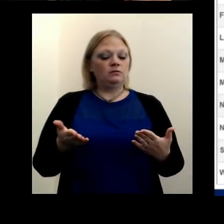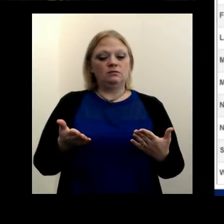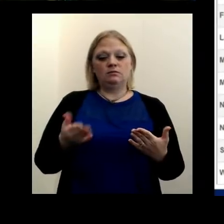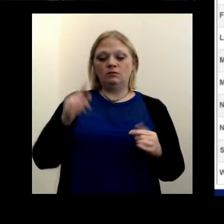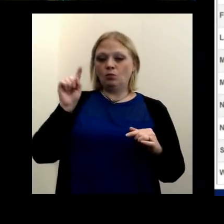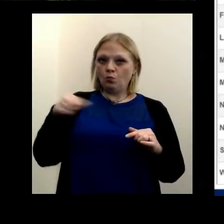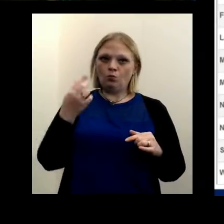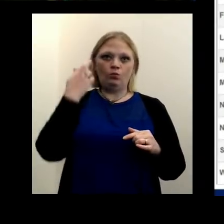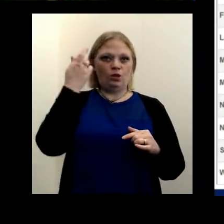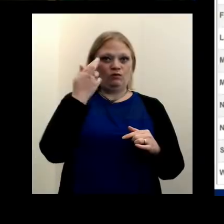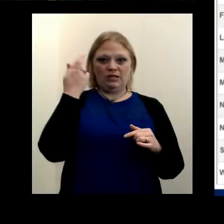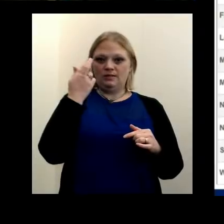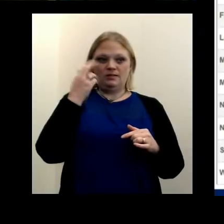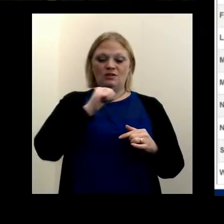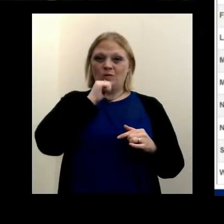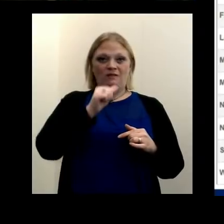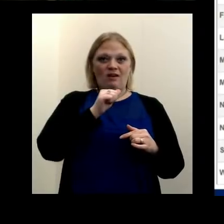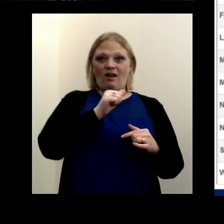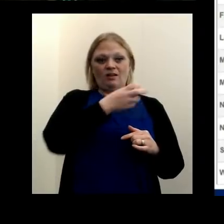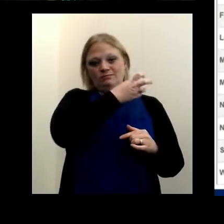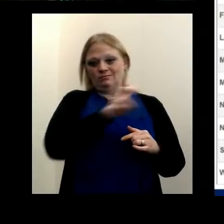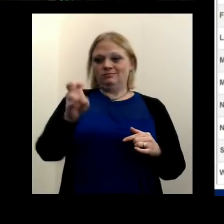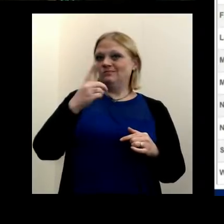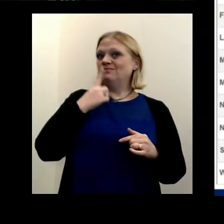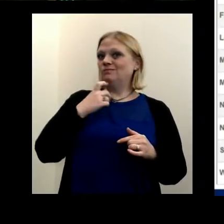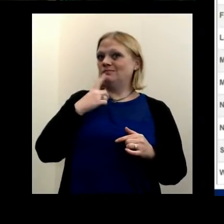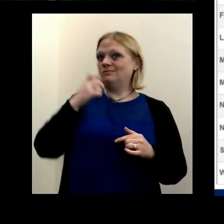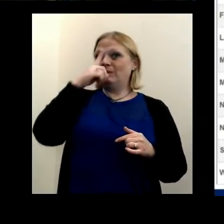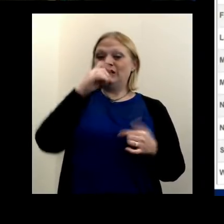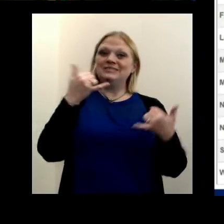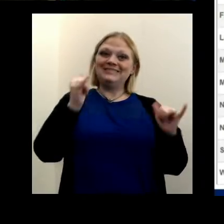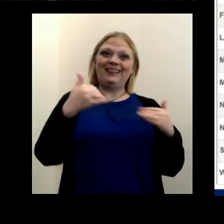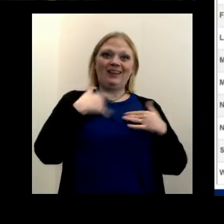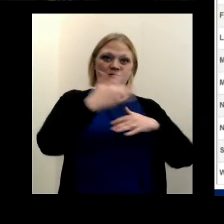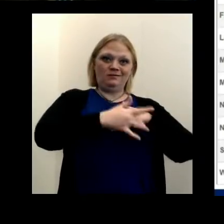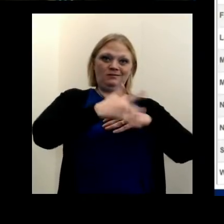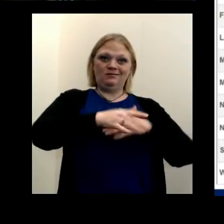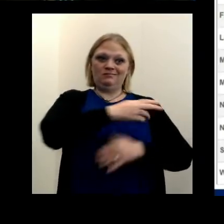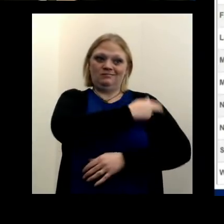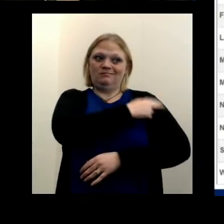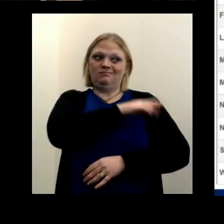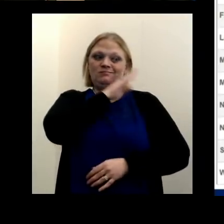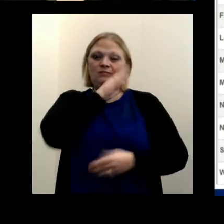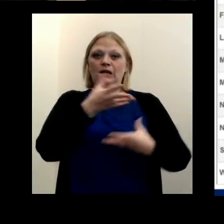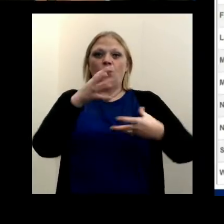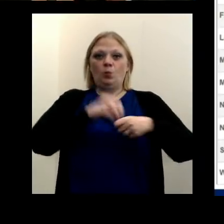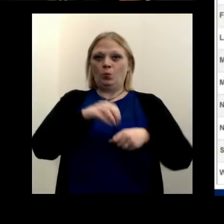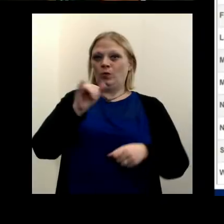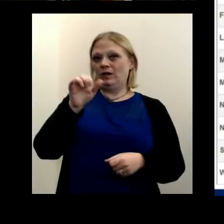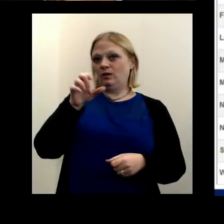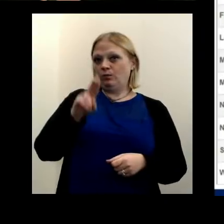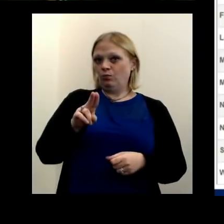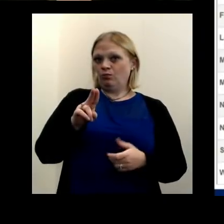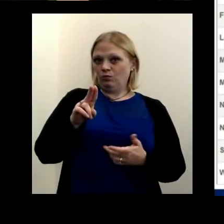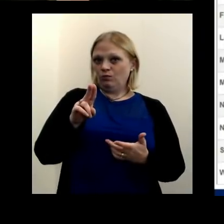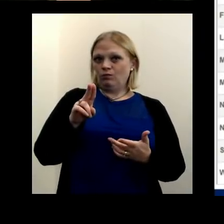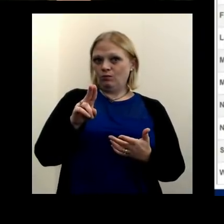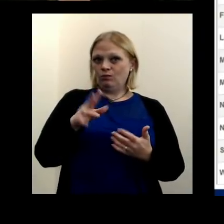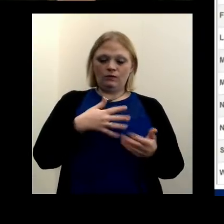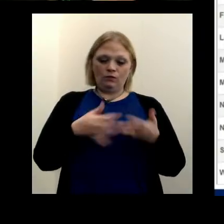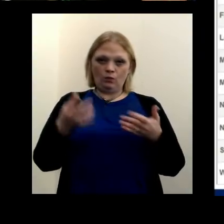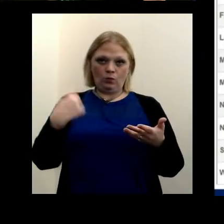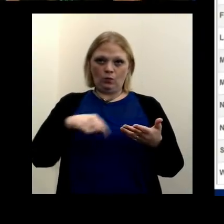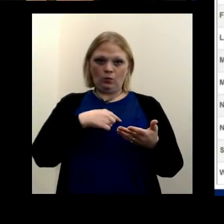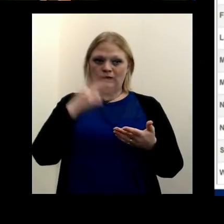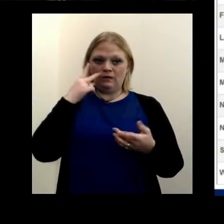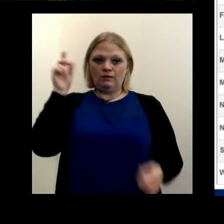only reason we have not gone into a red is because we still have hospital beds available, including in the ICU beds, though we have seen a reduction